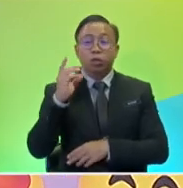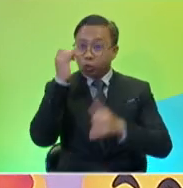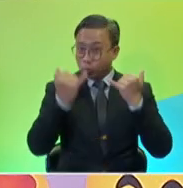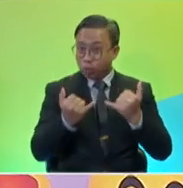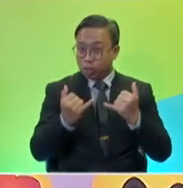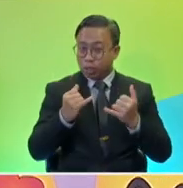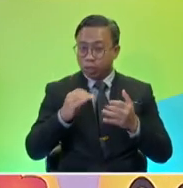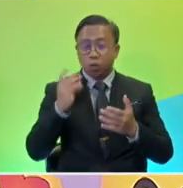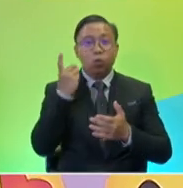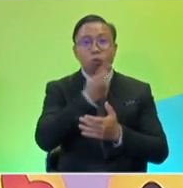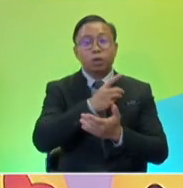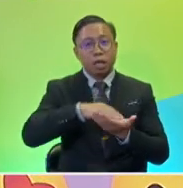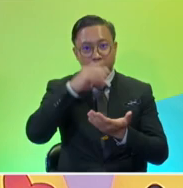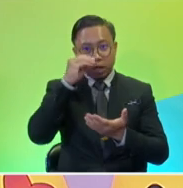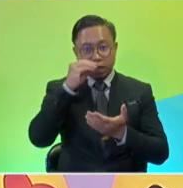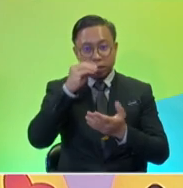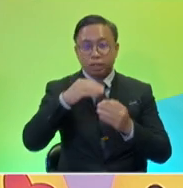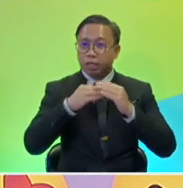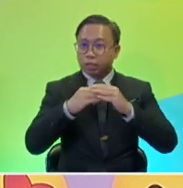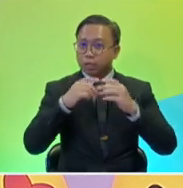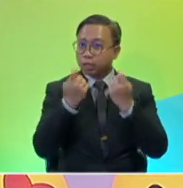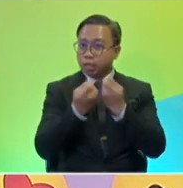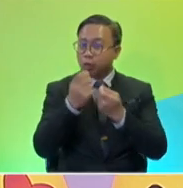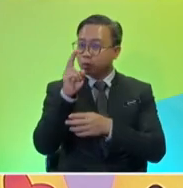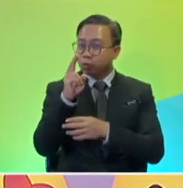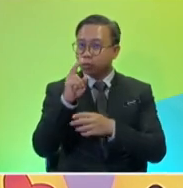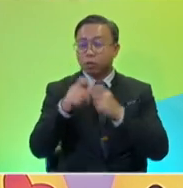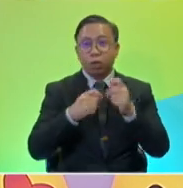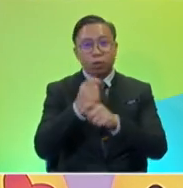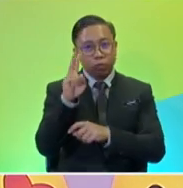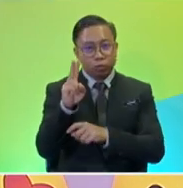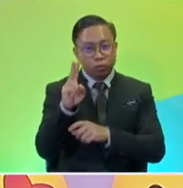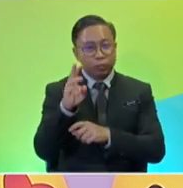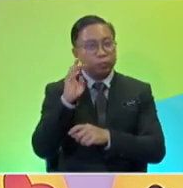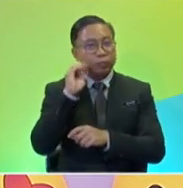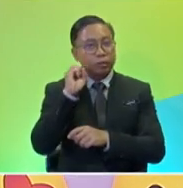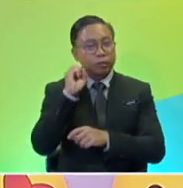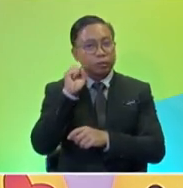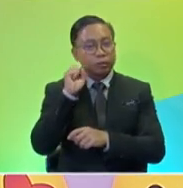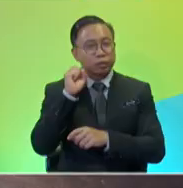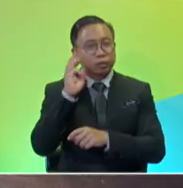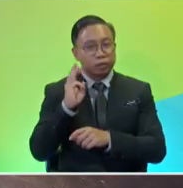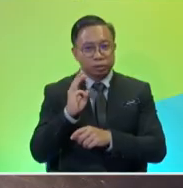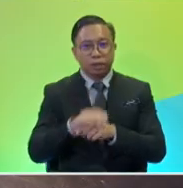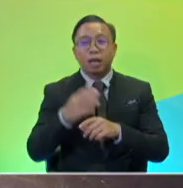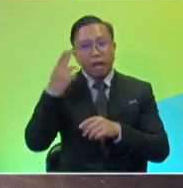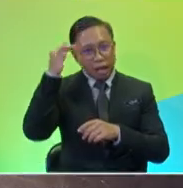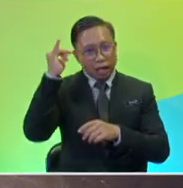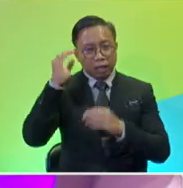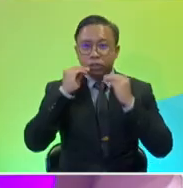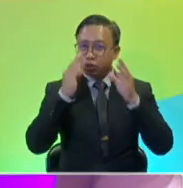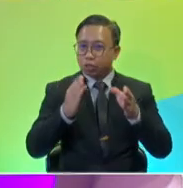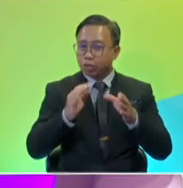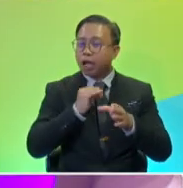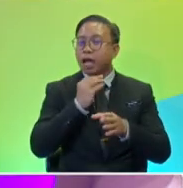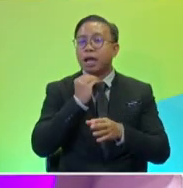Bahasa Inggeris Tahun 2 together with Miss Tulasi. Hi teacher. Hi Chris. How are you? I'm